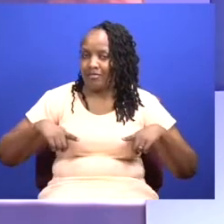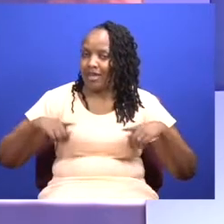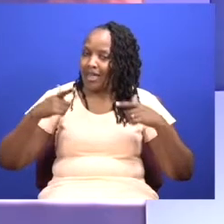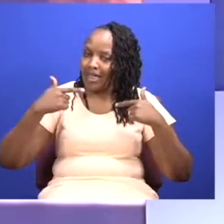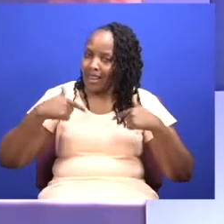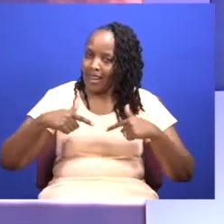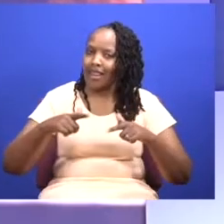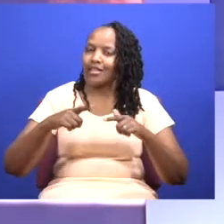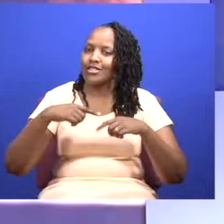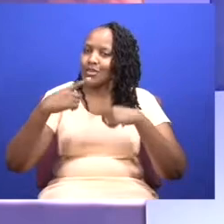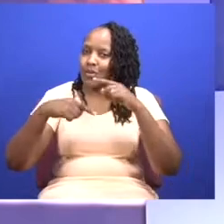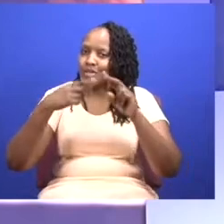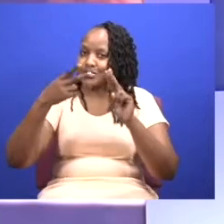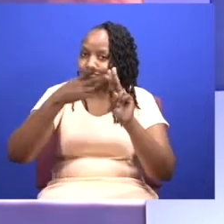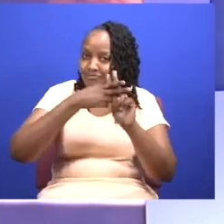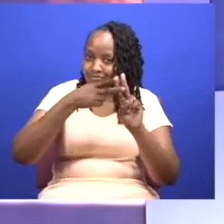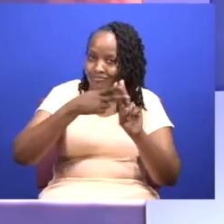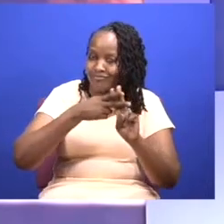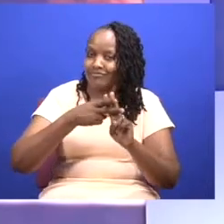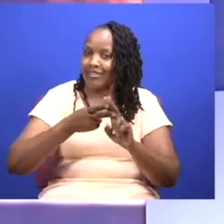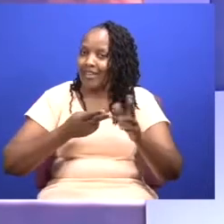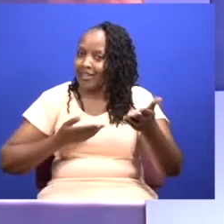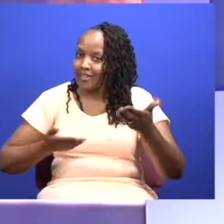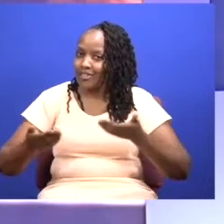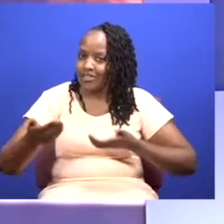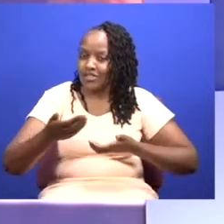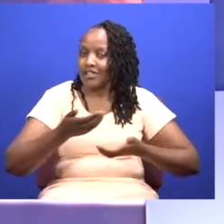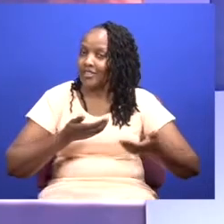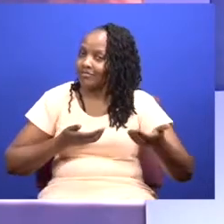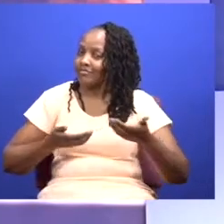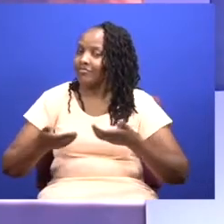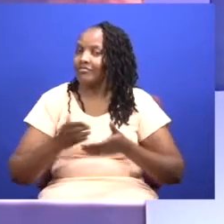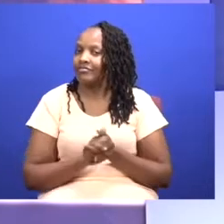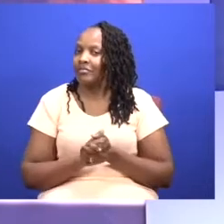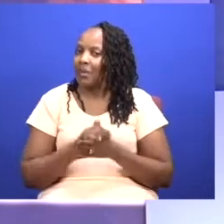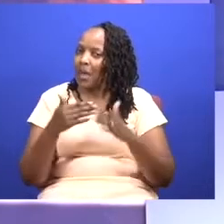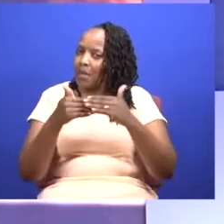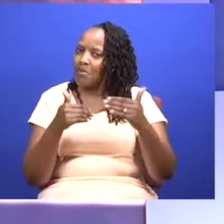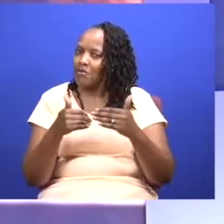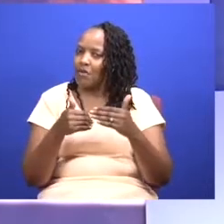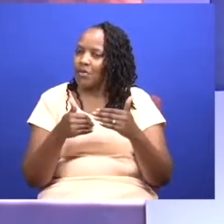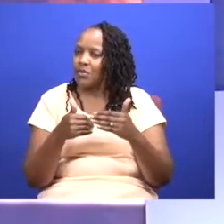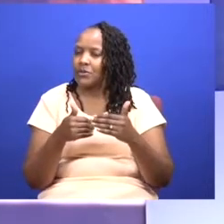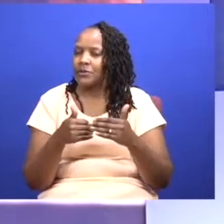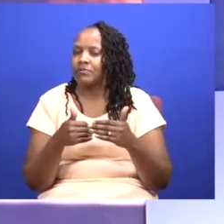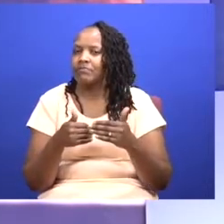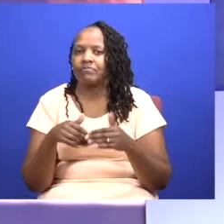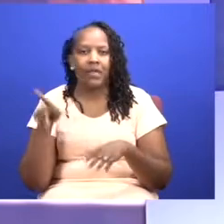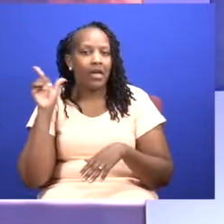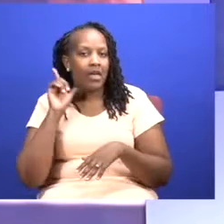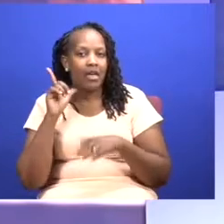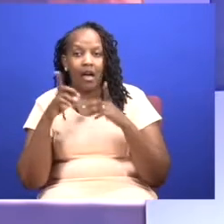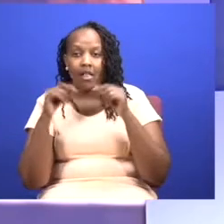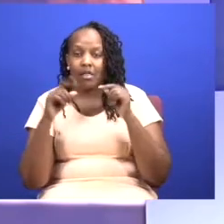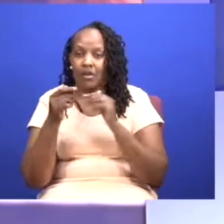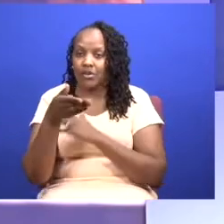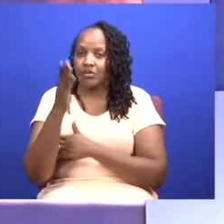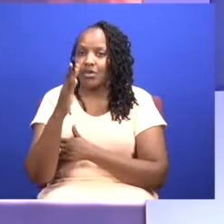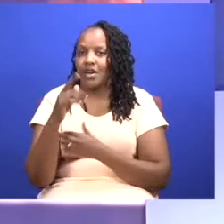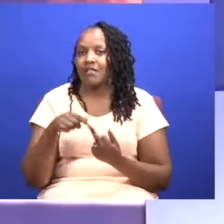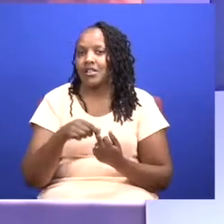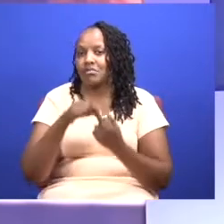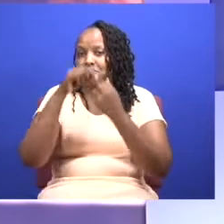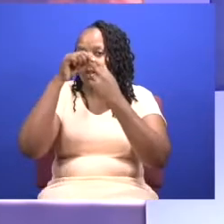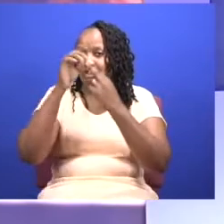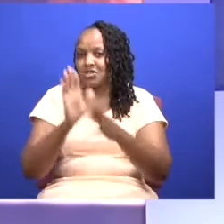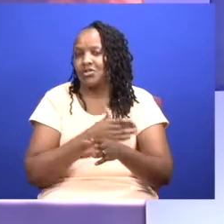that hashtag, His Word, My Life. Before we get to hear the Word of God, our worship team will give us a special song and then